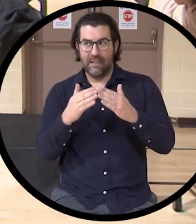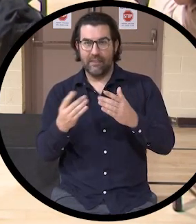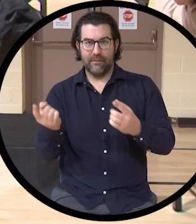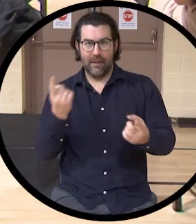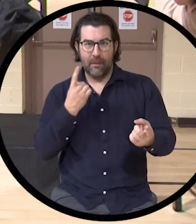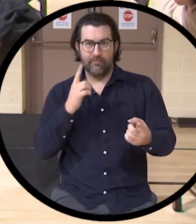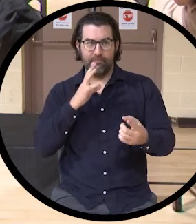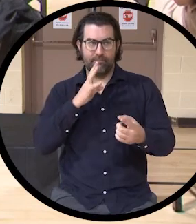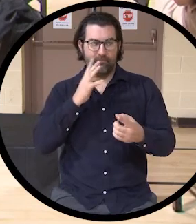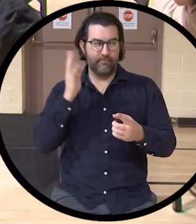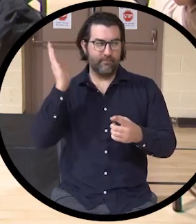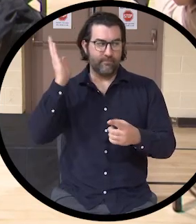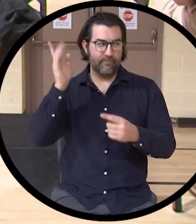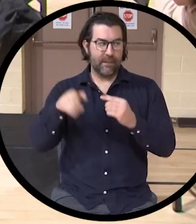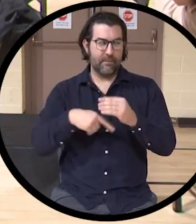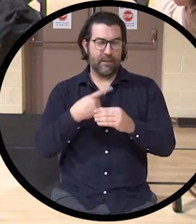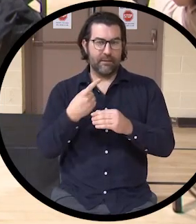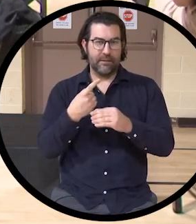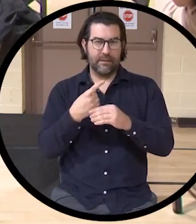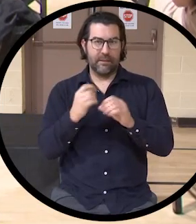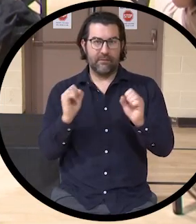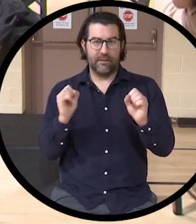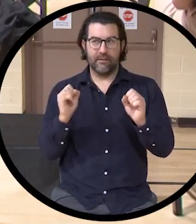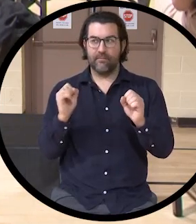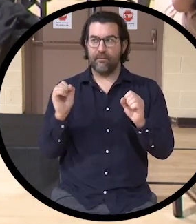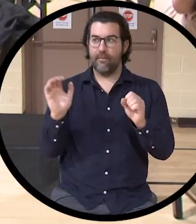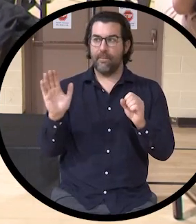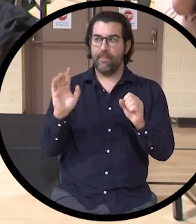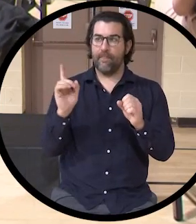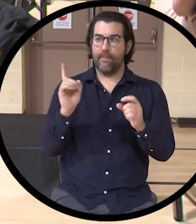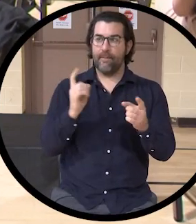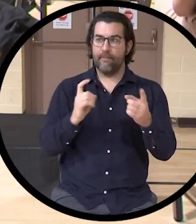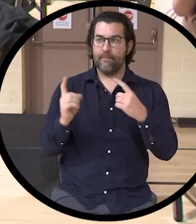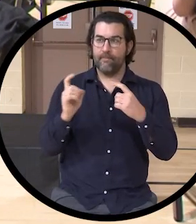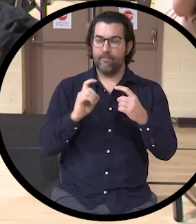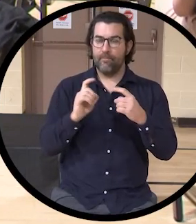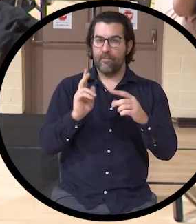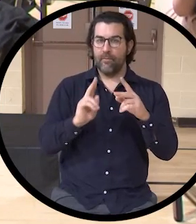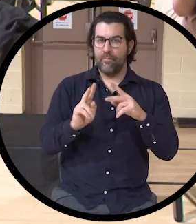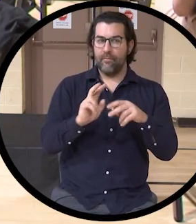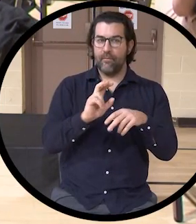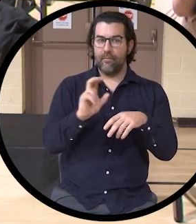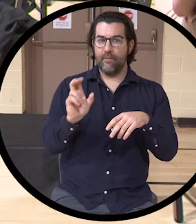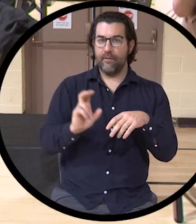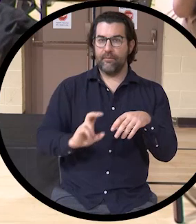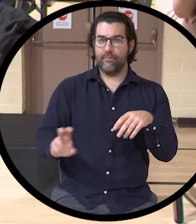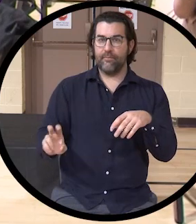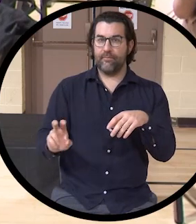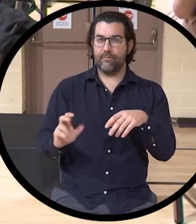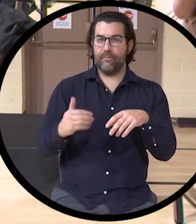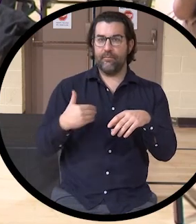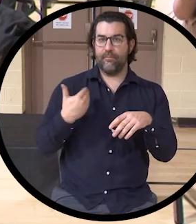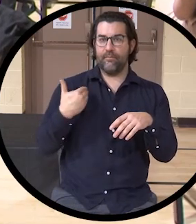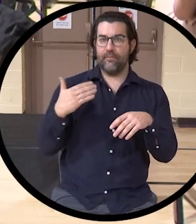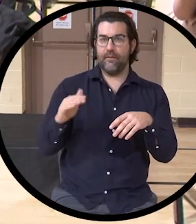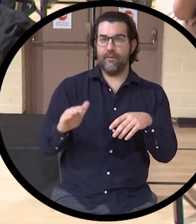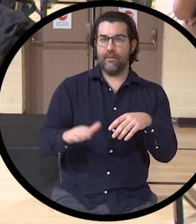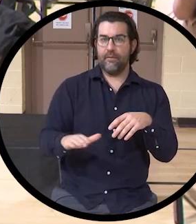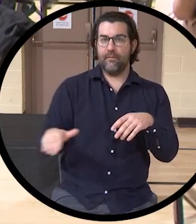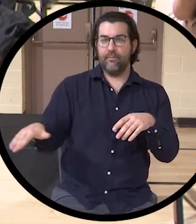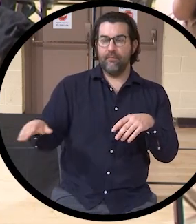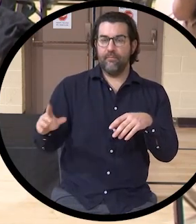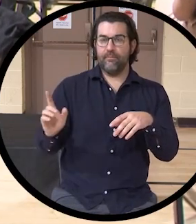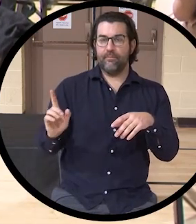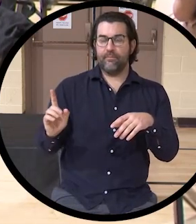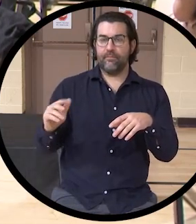making sure that kids are safe. So the question for folks on Zoom is younger, smaller pedestrians